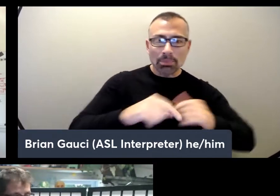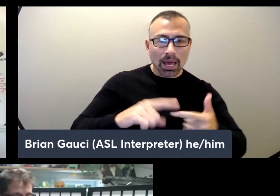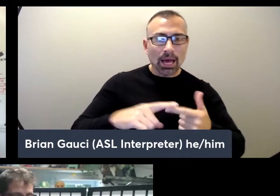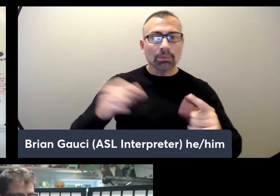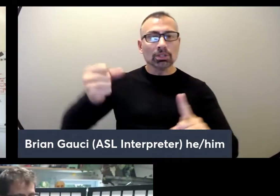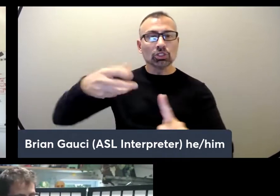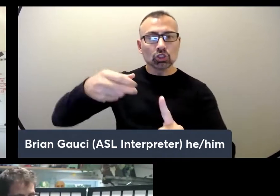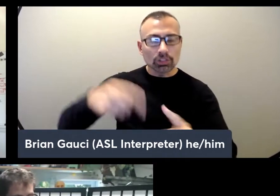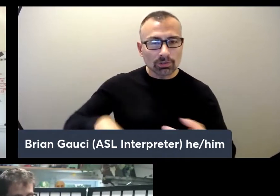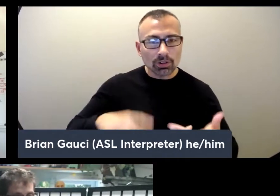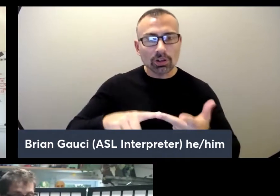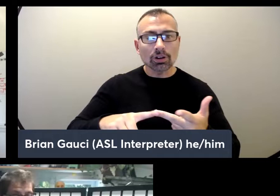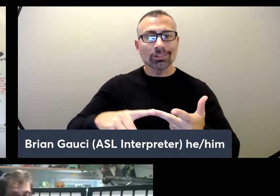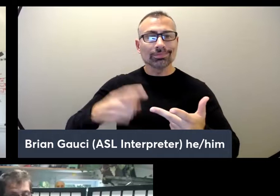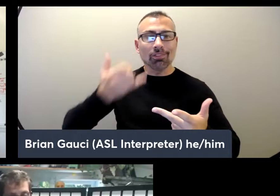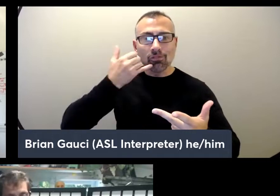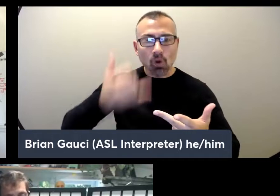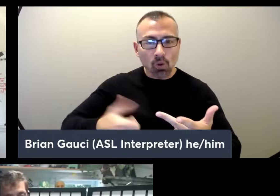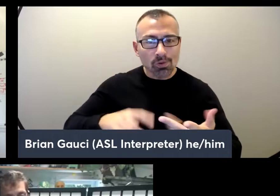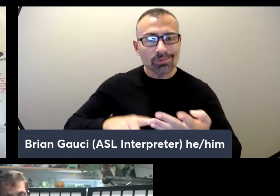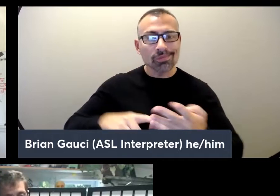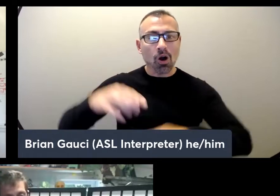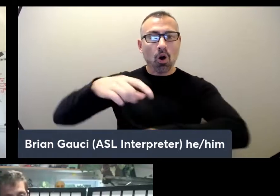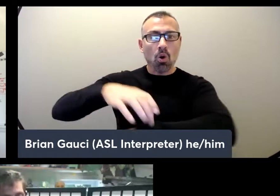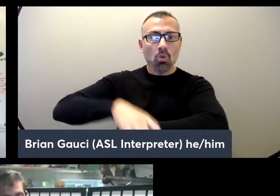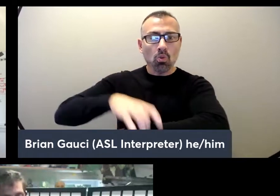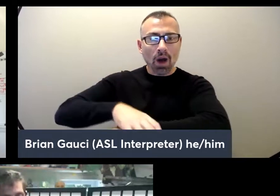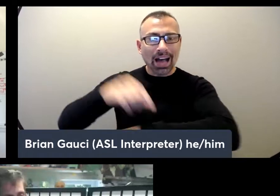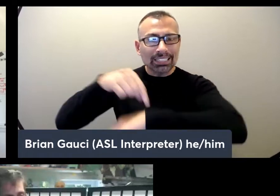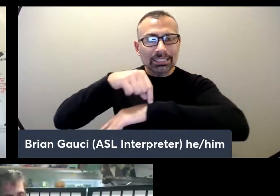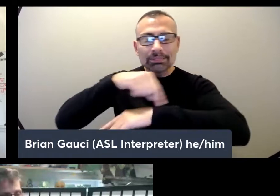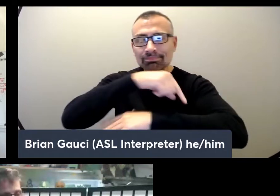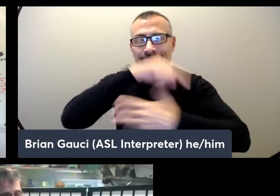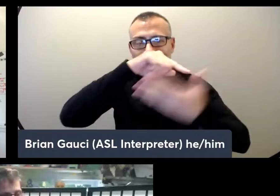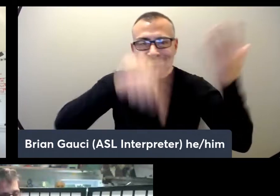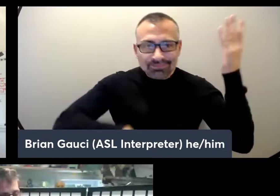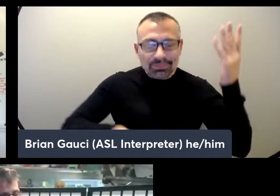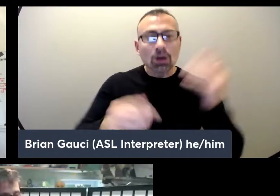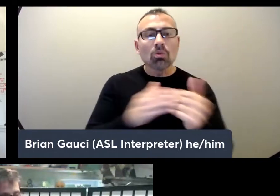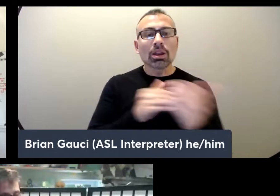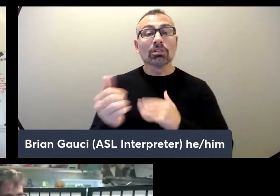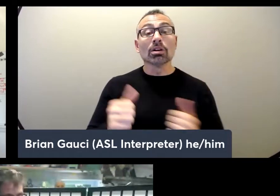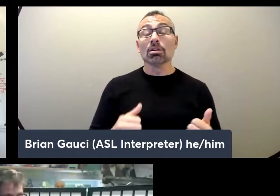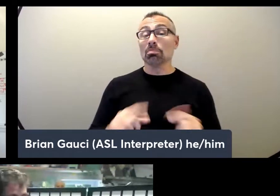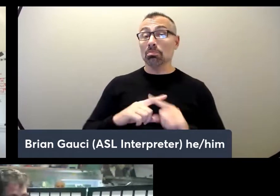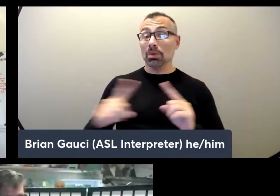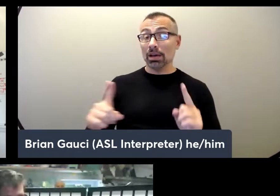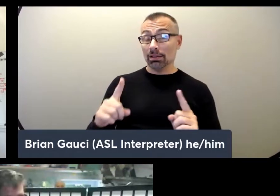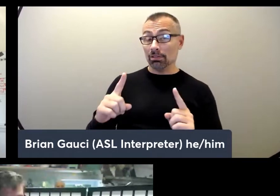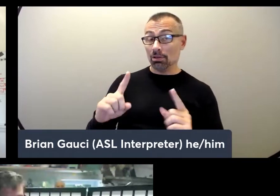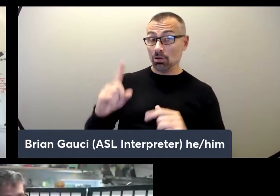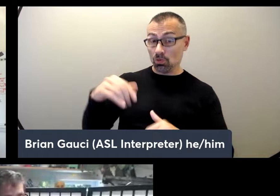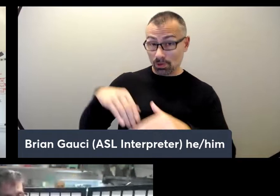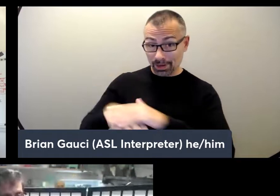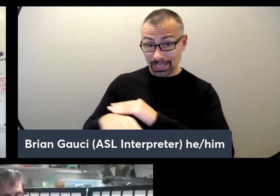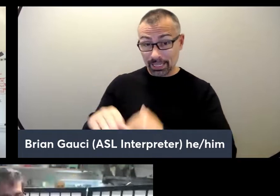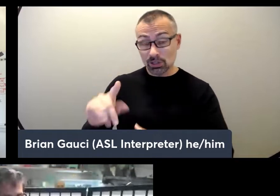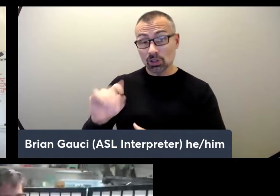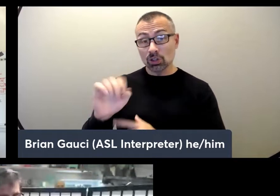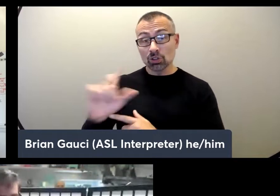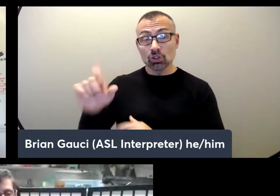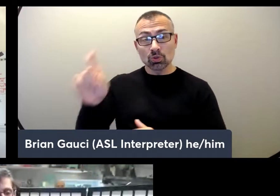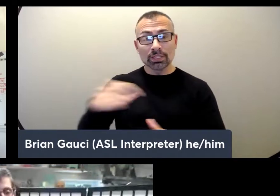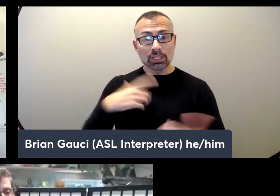watch, whatever, right? So once we get into the tools, some of the things that we first need is we need to interact with that blockchain